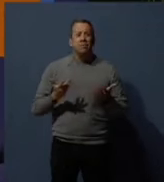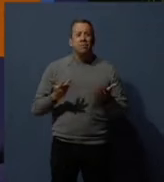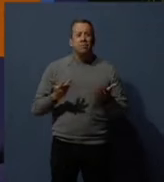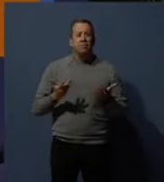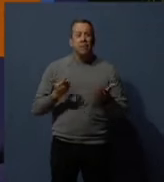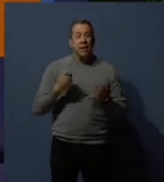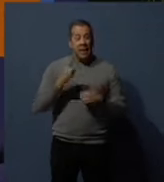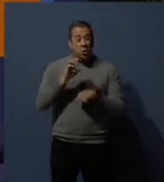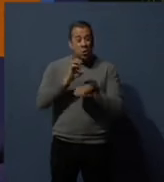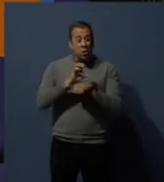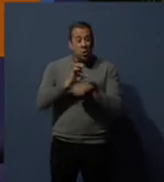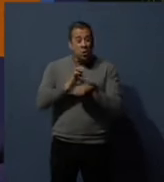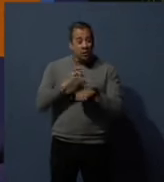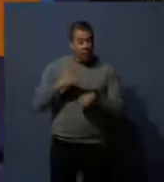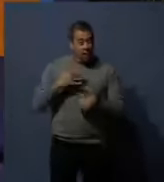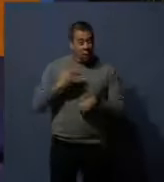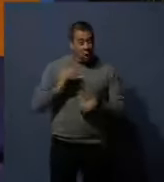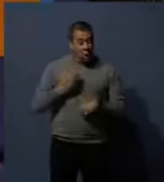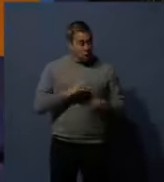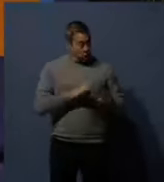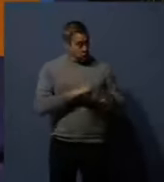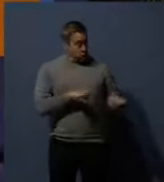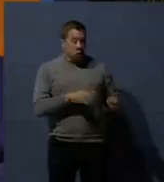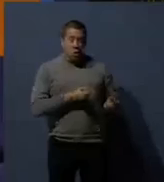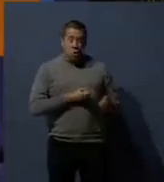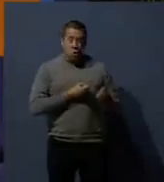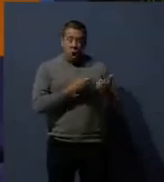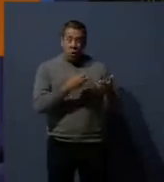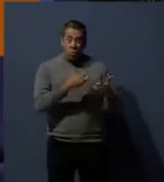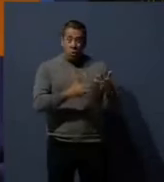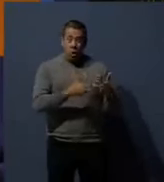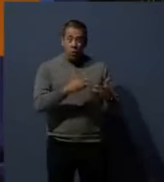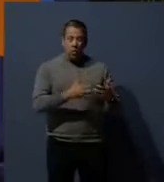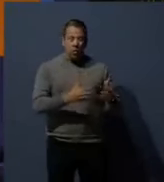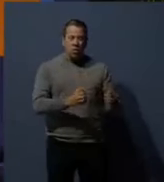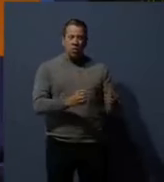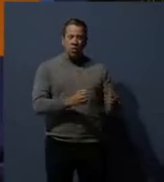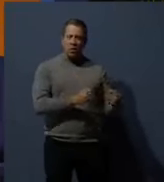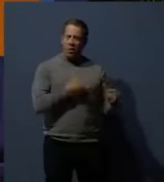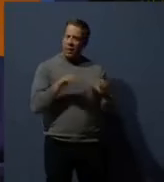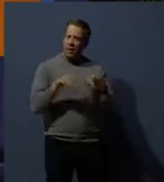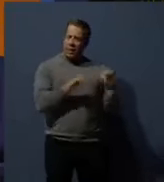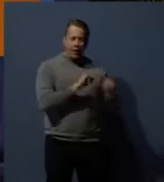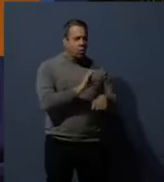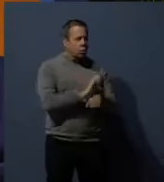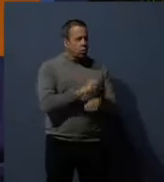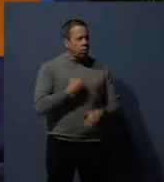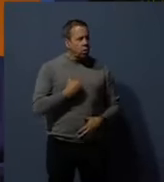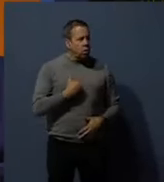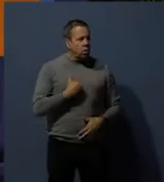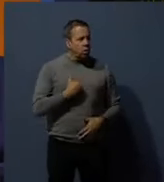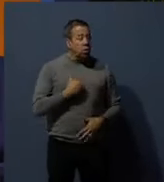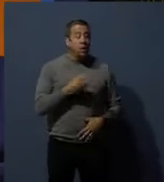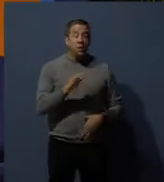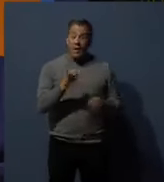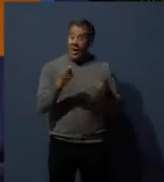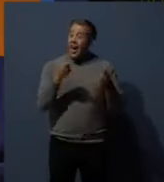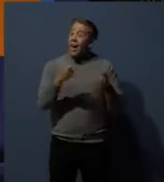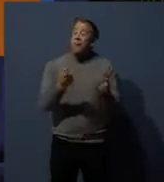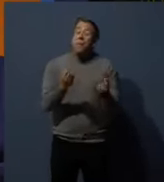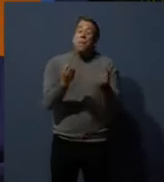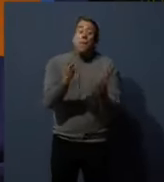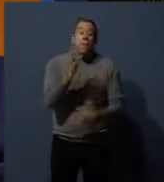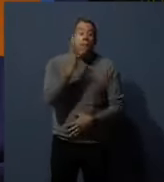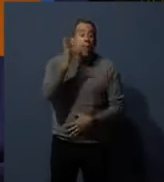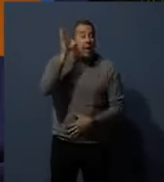church very much longer. Unfortunately, folks, this is the reality of many parents who have